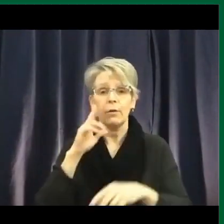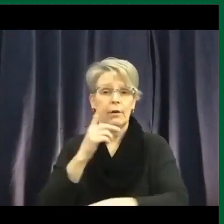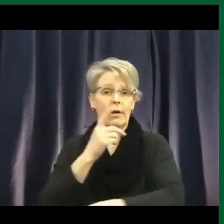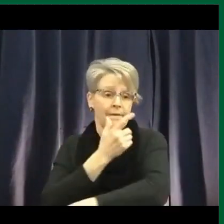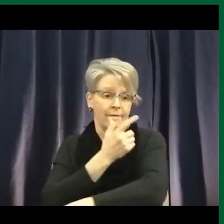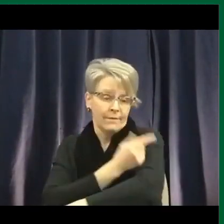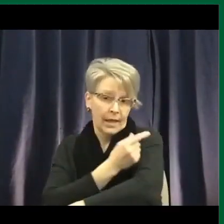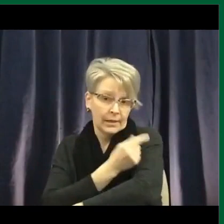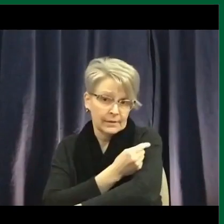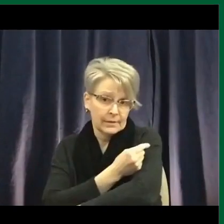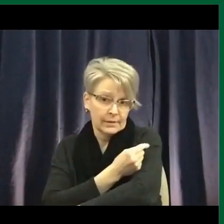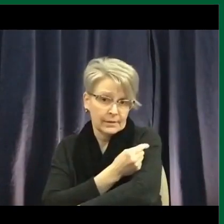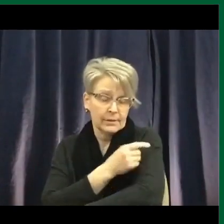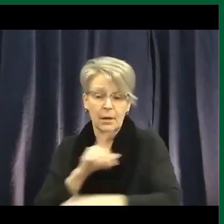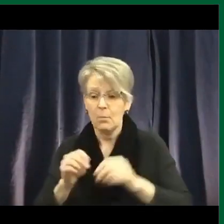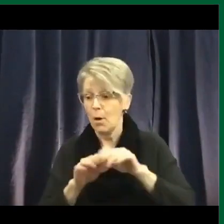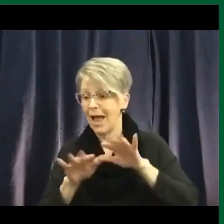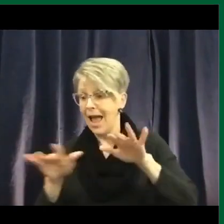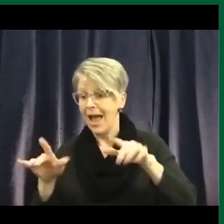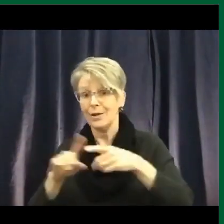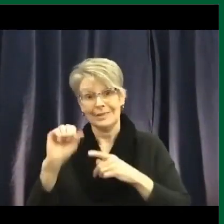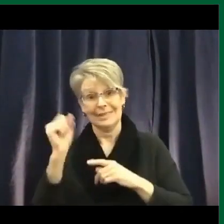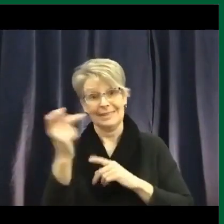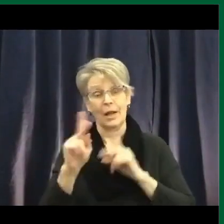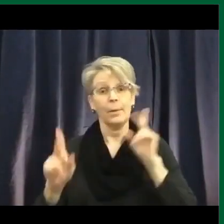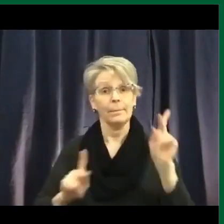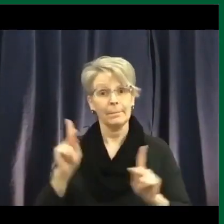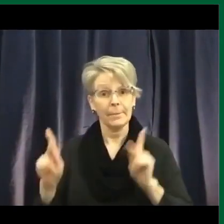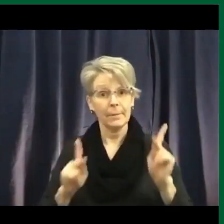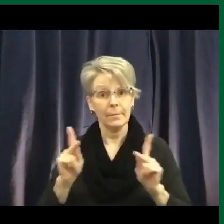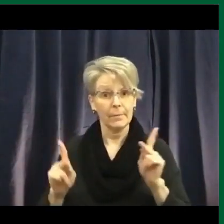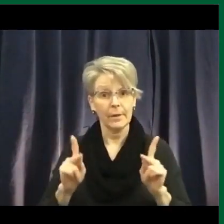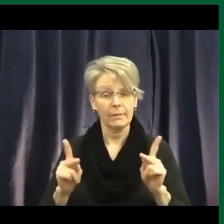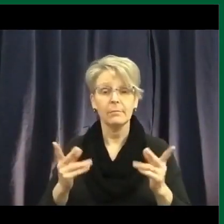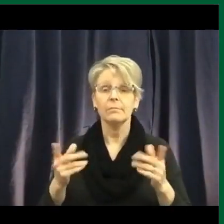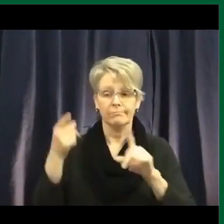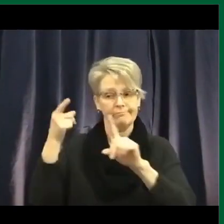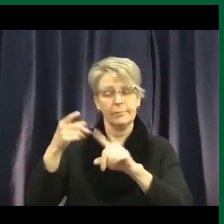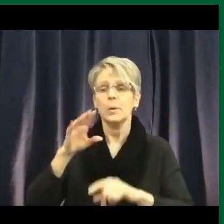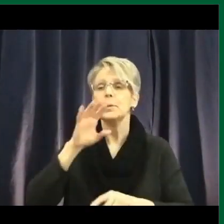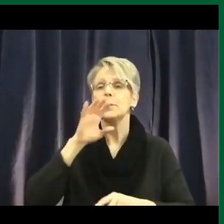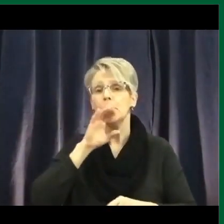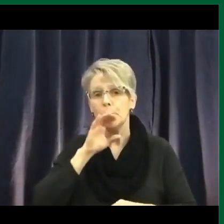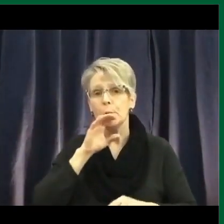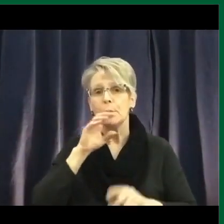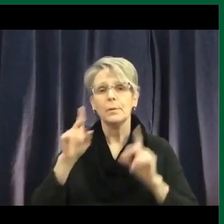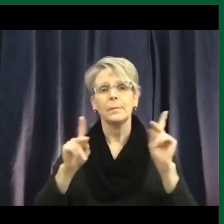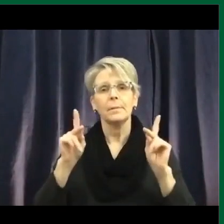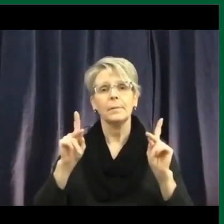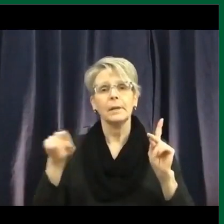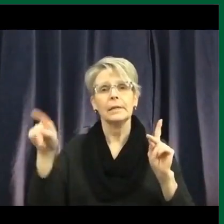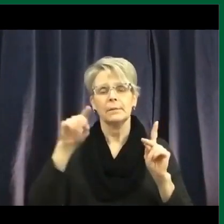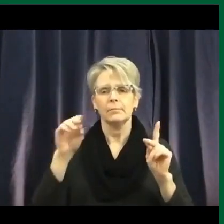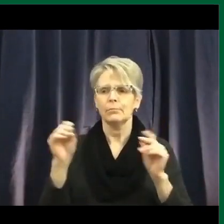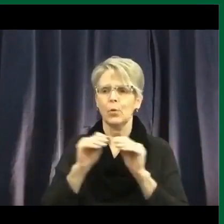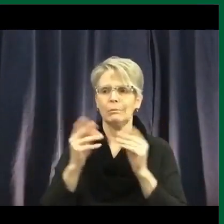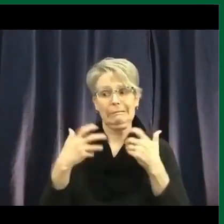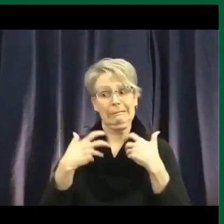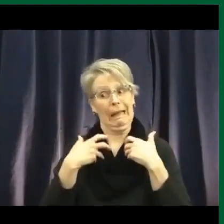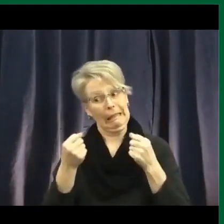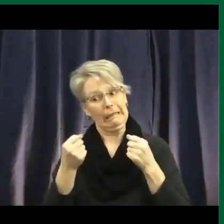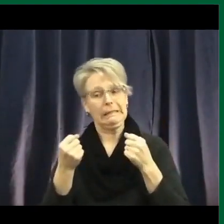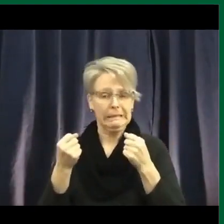more available to Saskatchewan people, in particular, those elderly that have much more severe health outcomes. As